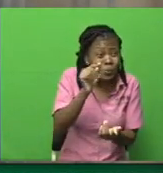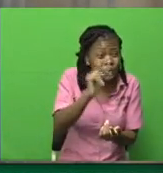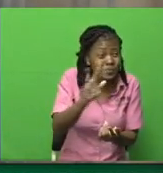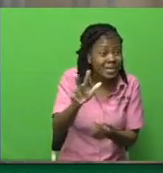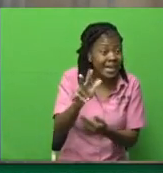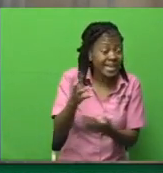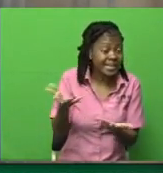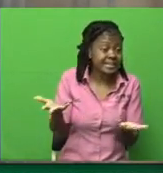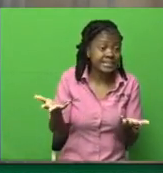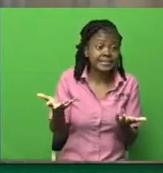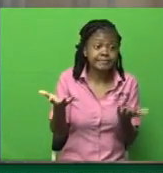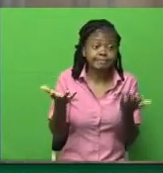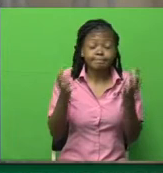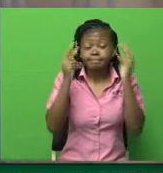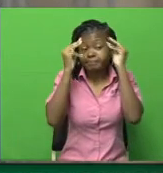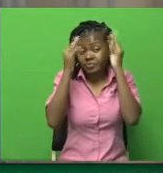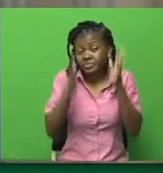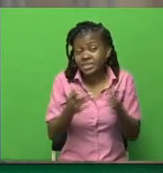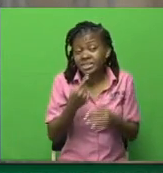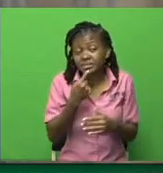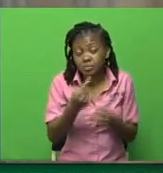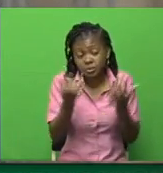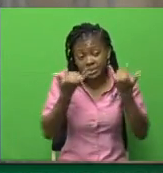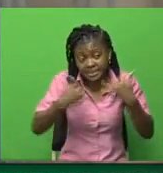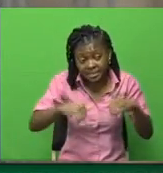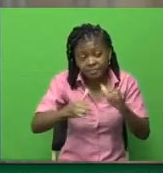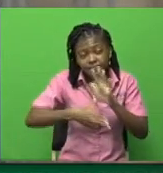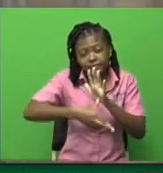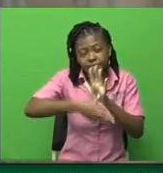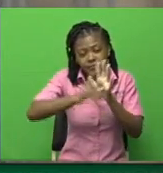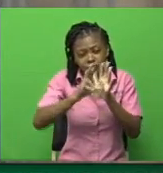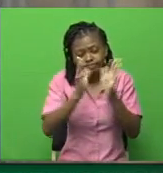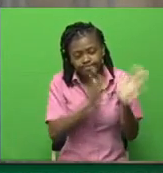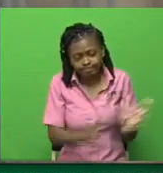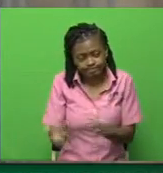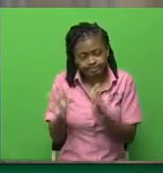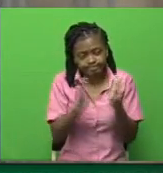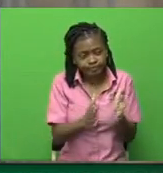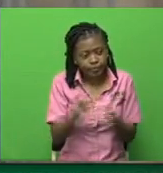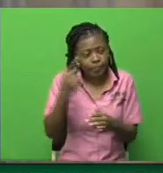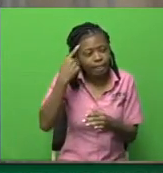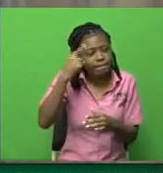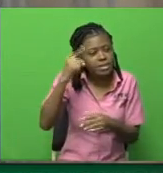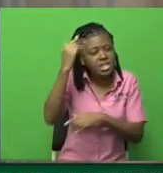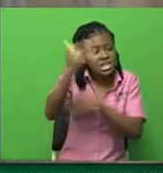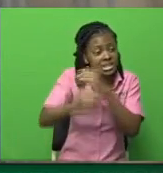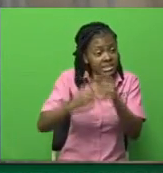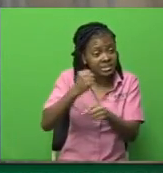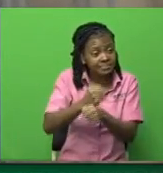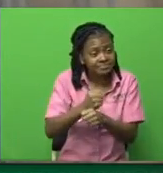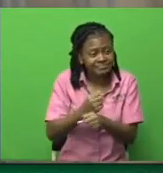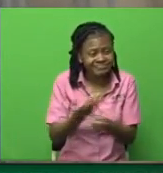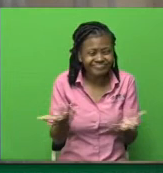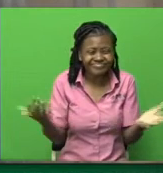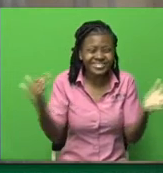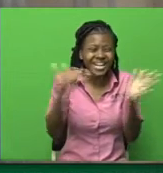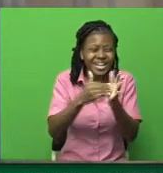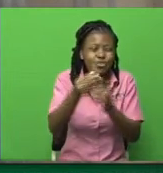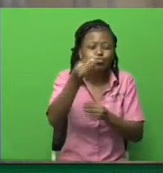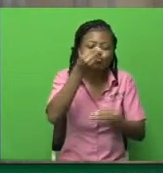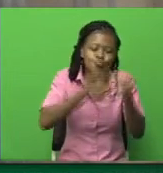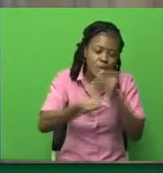a consultant is reviewing his plans for the foreign year yet again yet again a betrayal of the workers